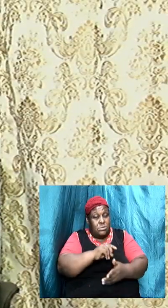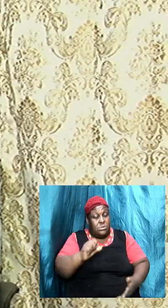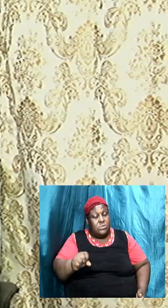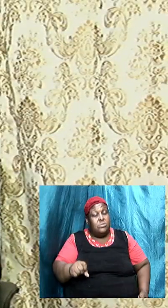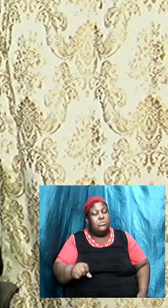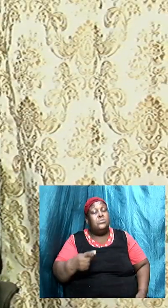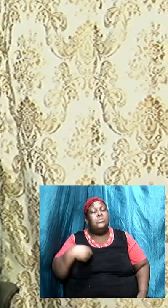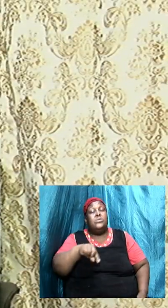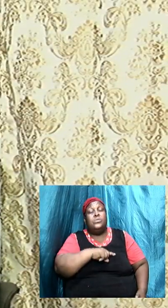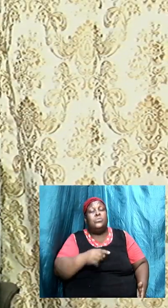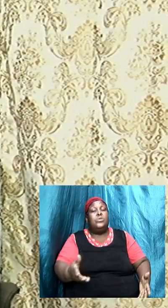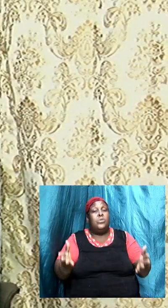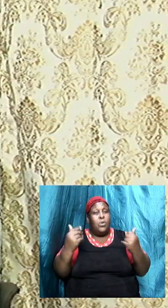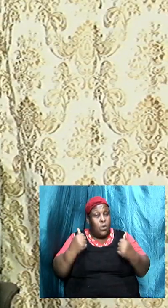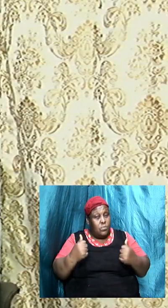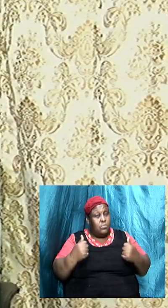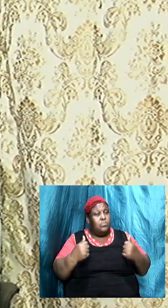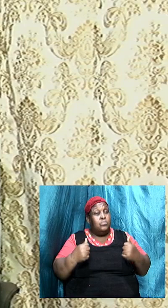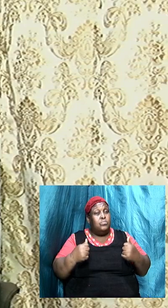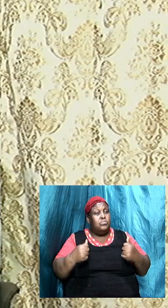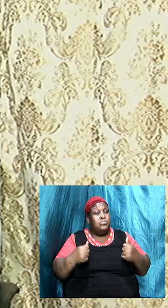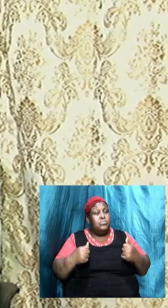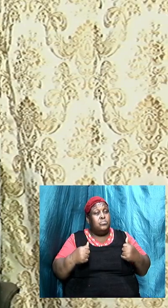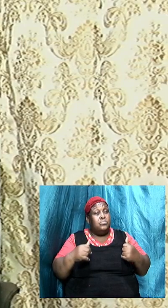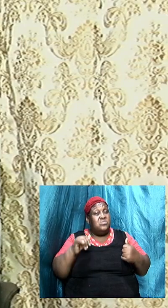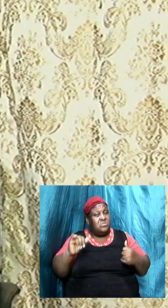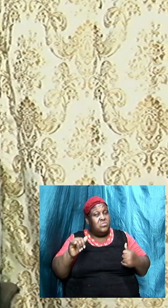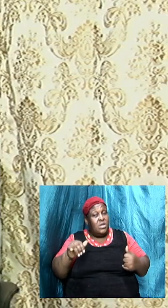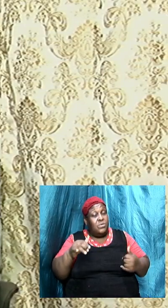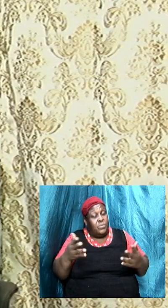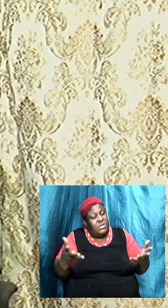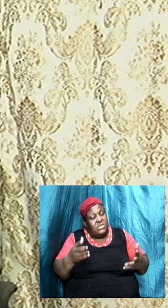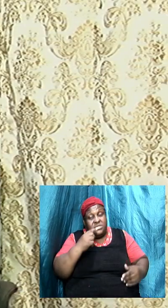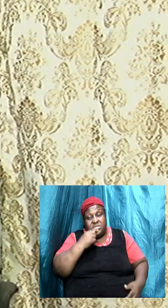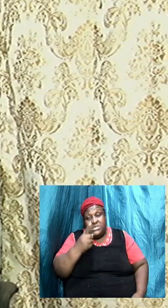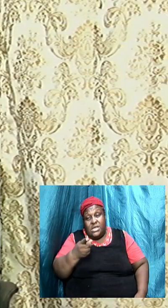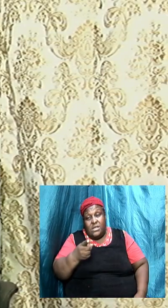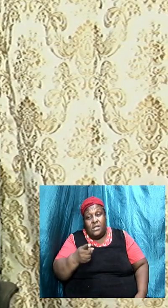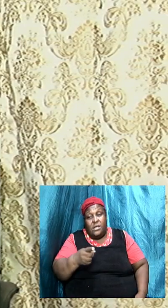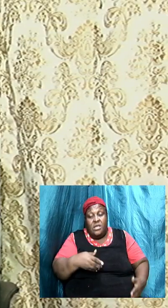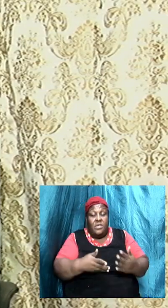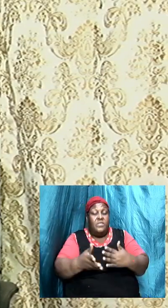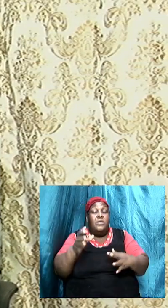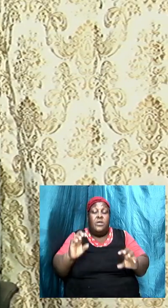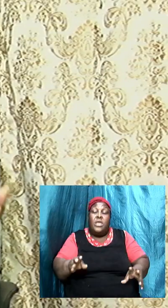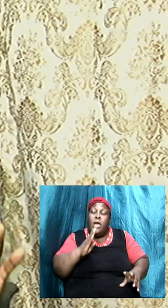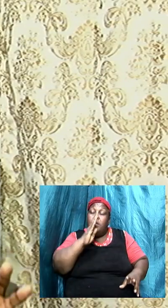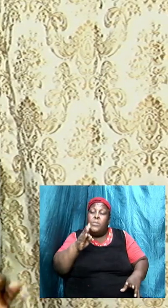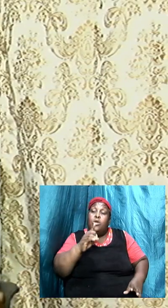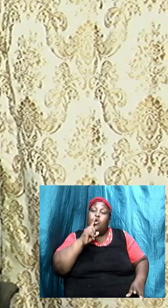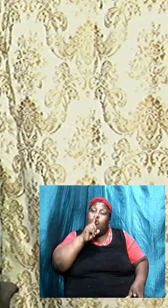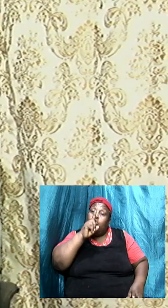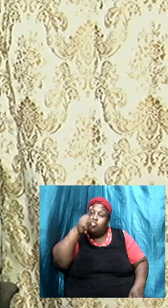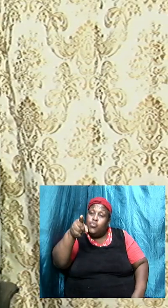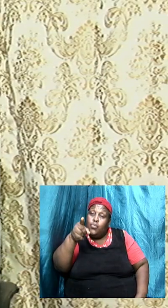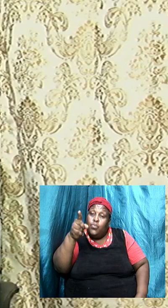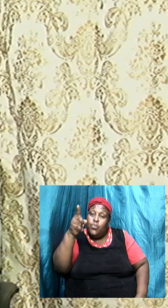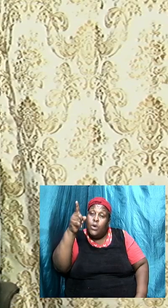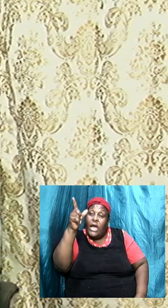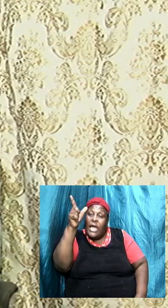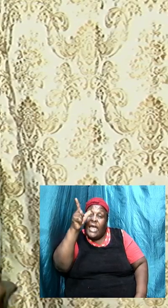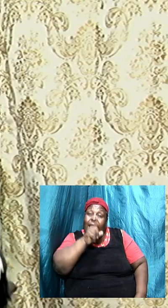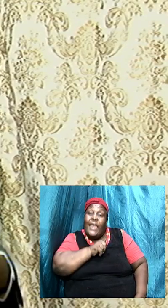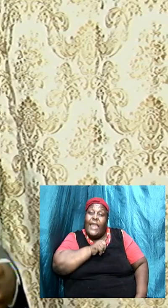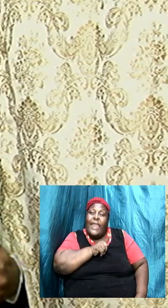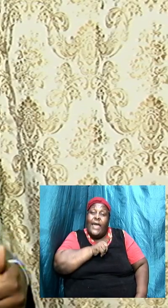that conclusion based on what was said earlier on. But there can be true and false doctrine.